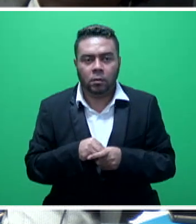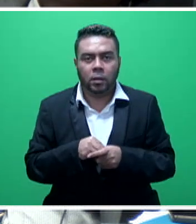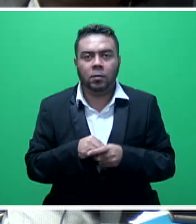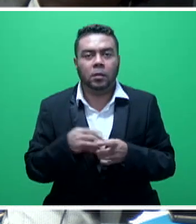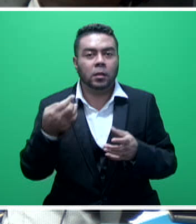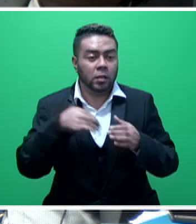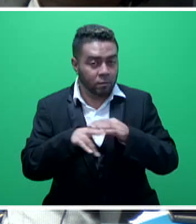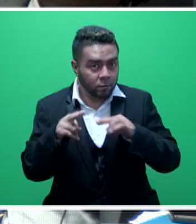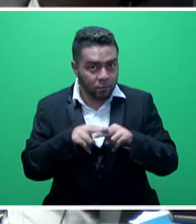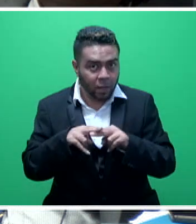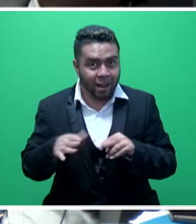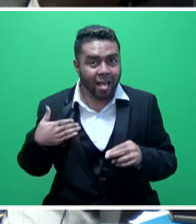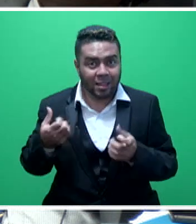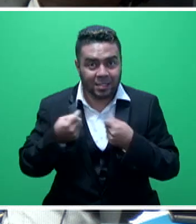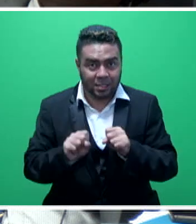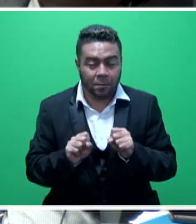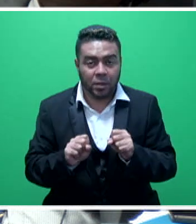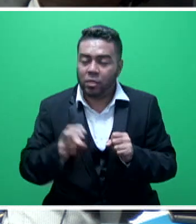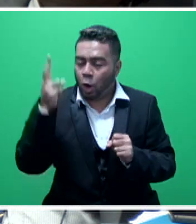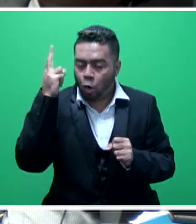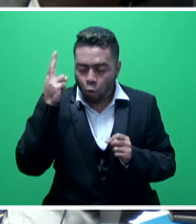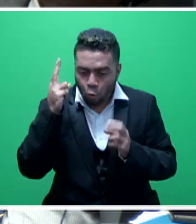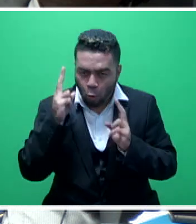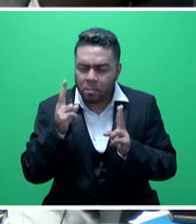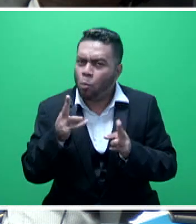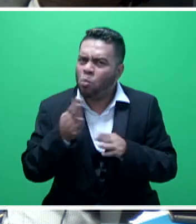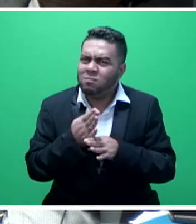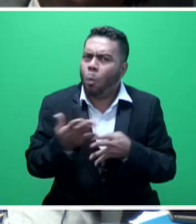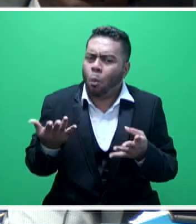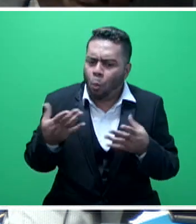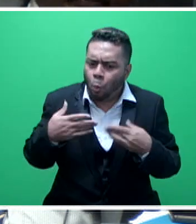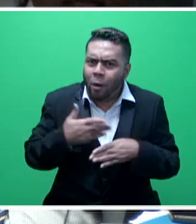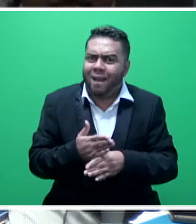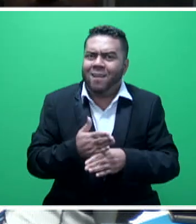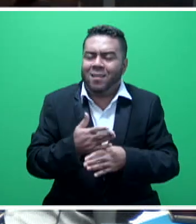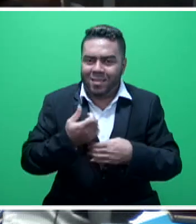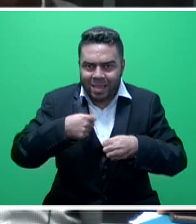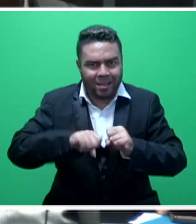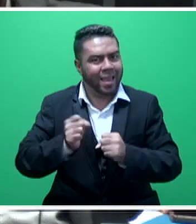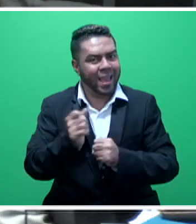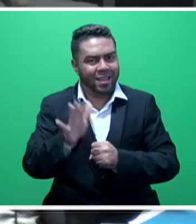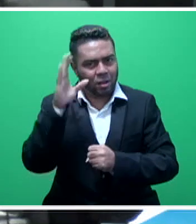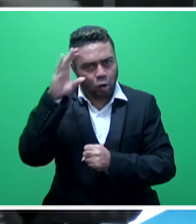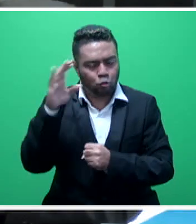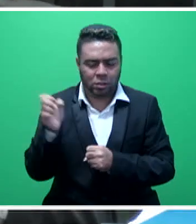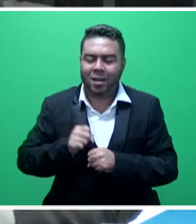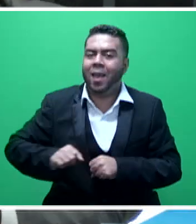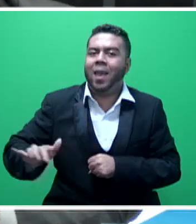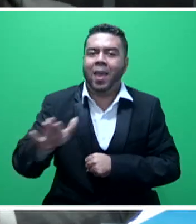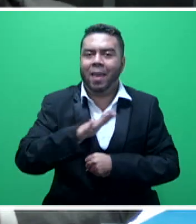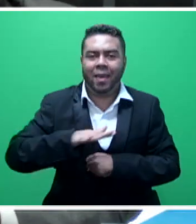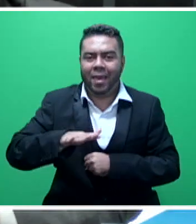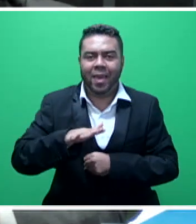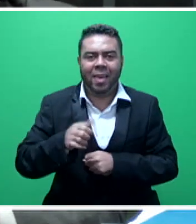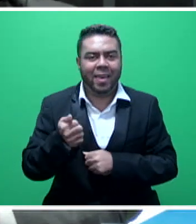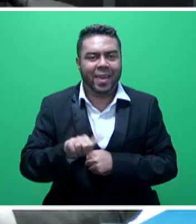ultimately on the normal workings of any country or any region. The support systems for health that deal with production